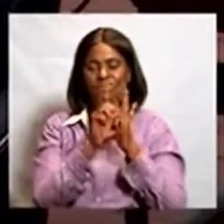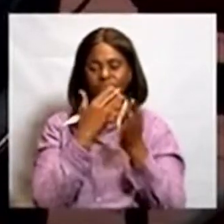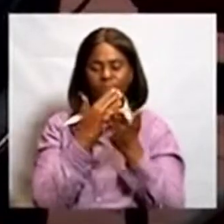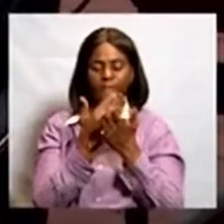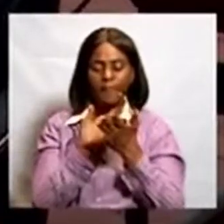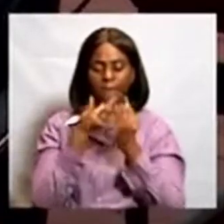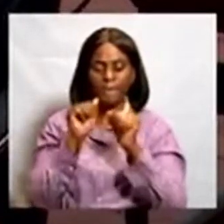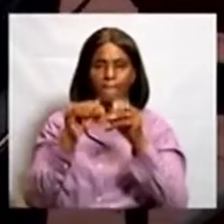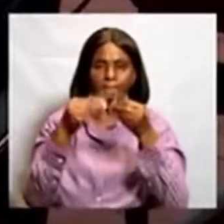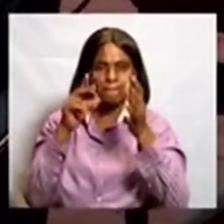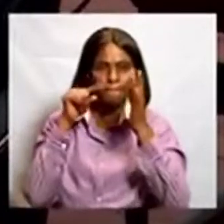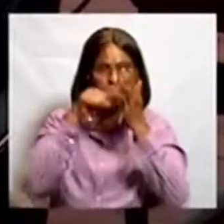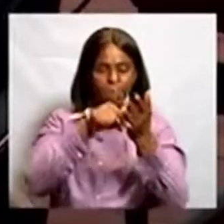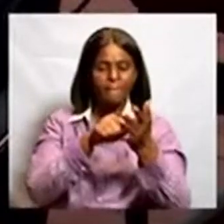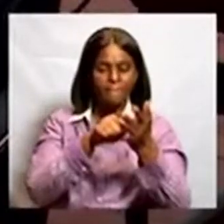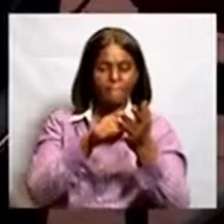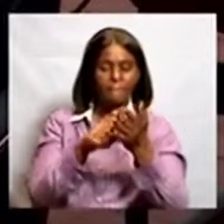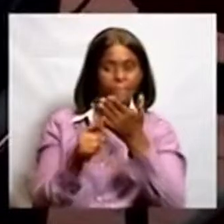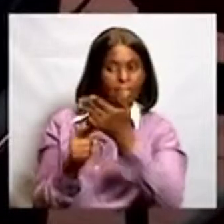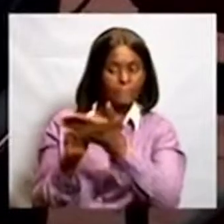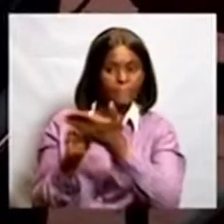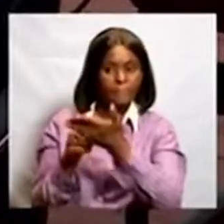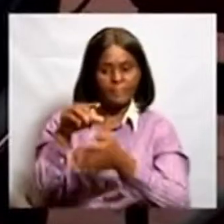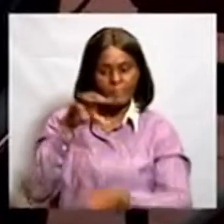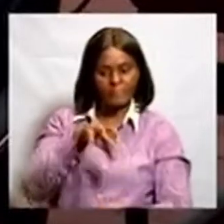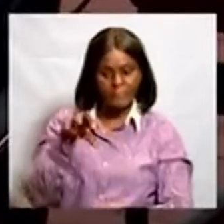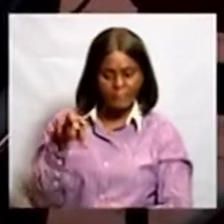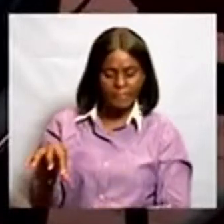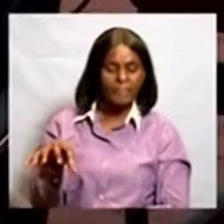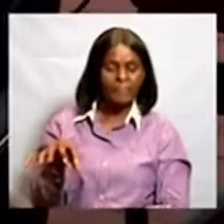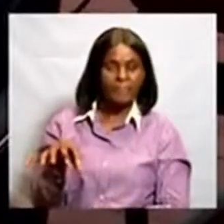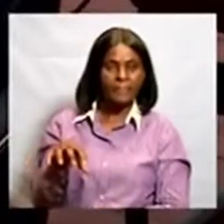can cite, it is the Children's